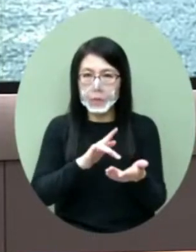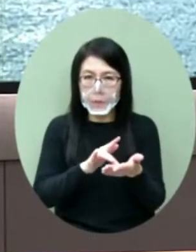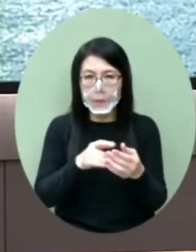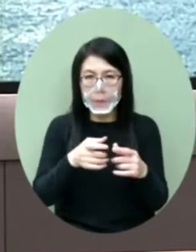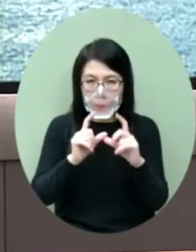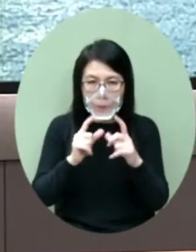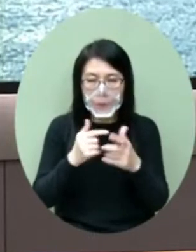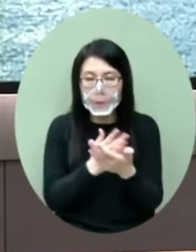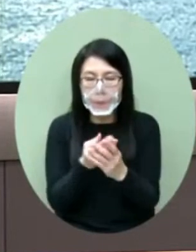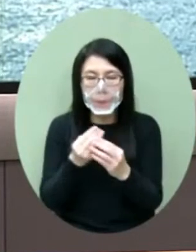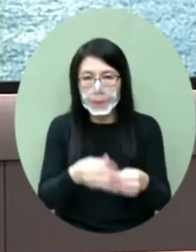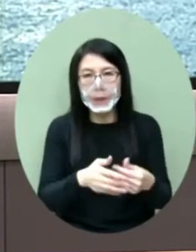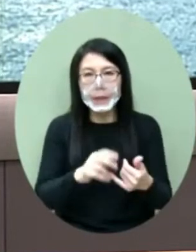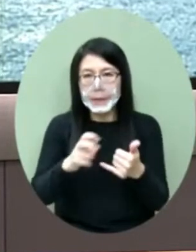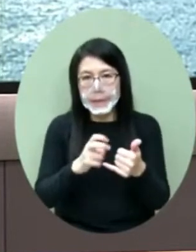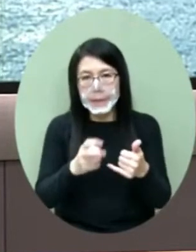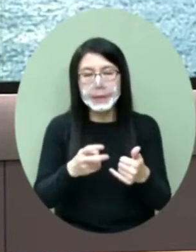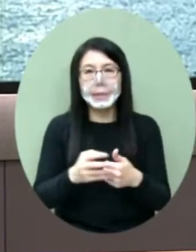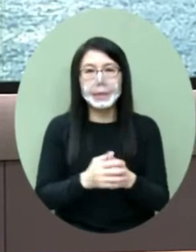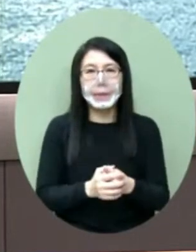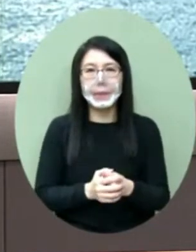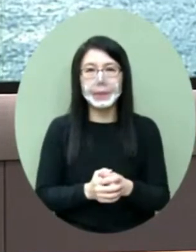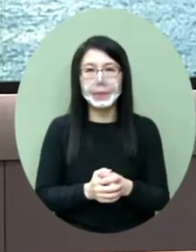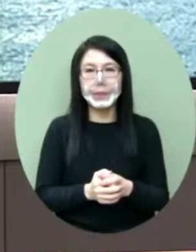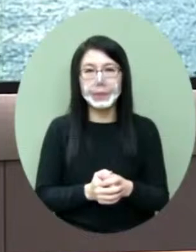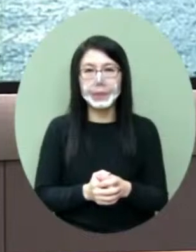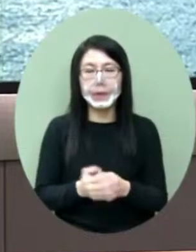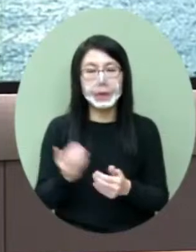inpatients, which we provided